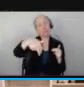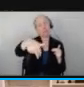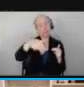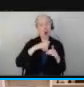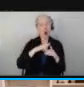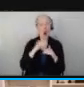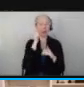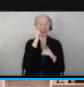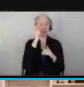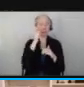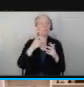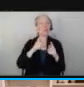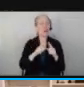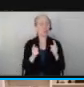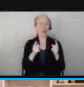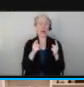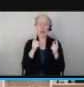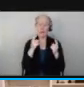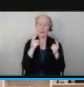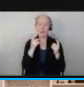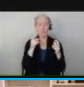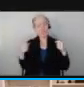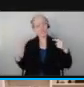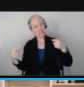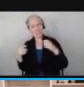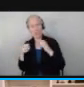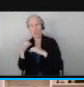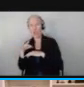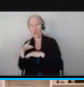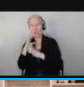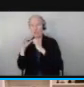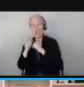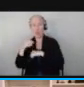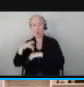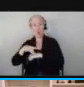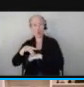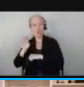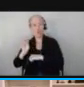delay. However, Artemis will be an important proving ground for mission to Mars.